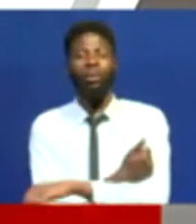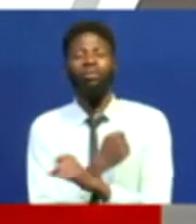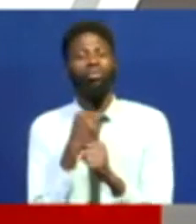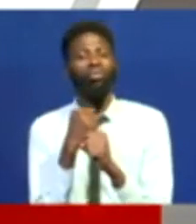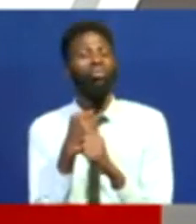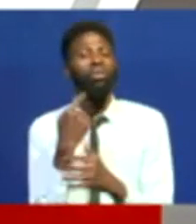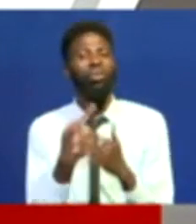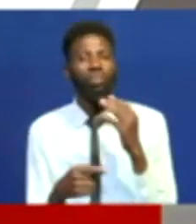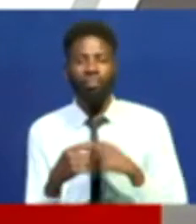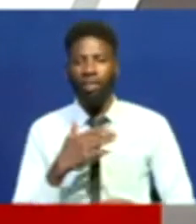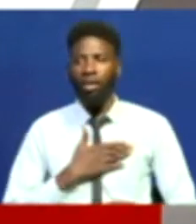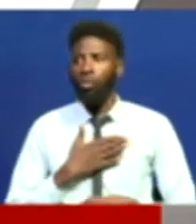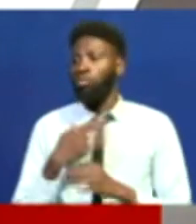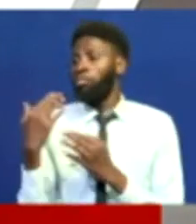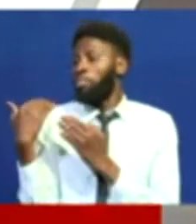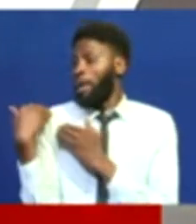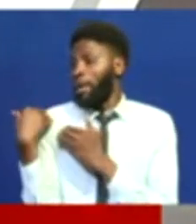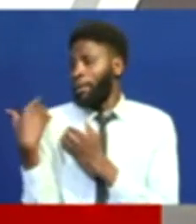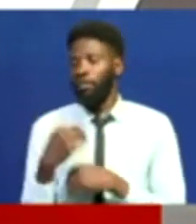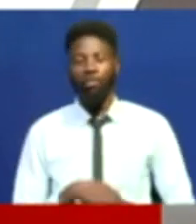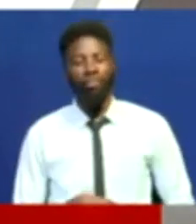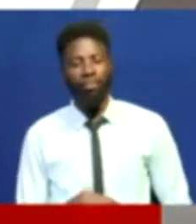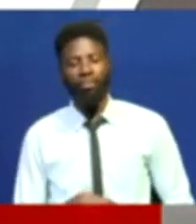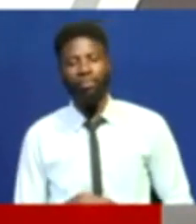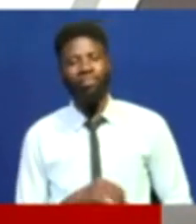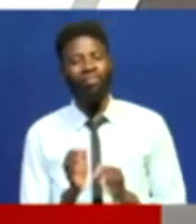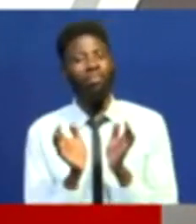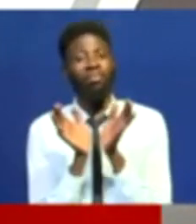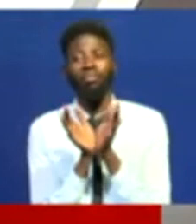and what our mandate is. Mm-hmm. So broadly speaking,